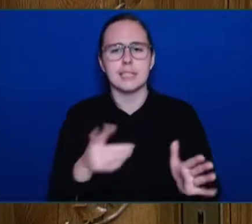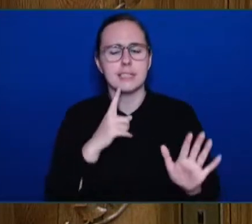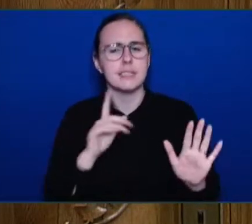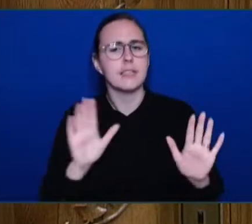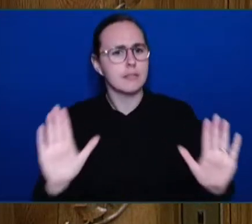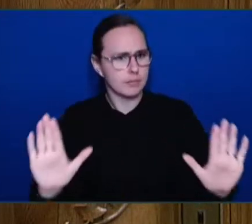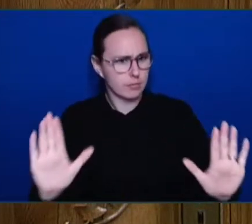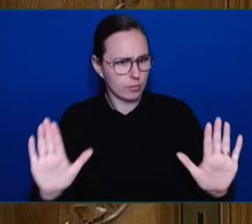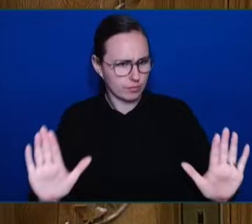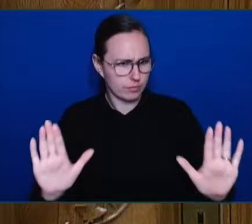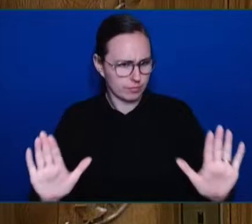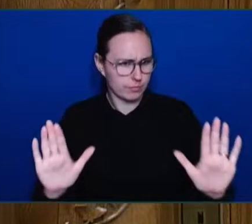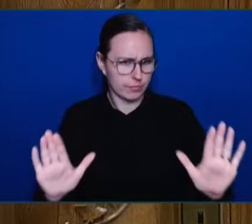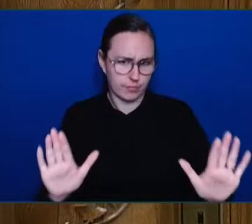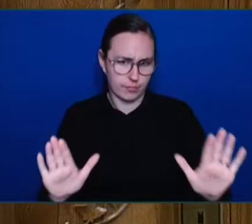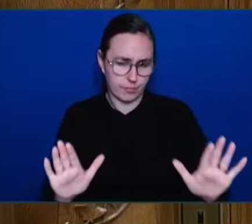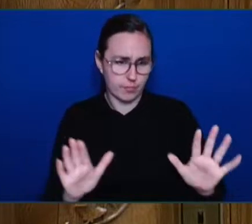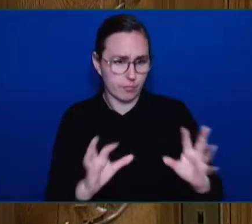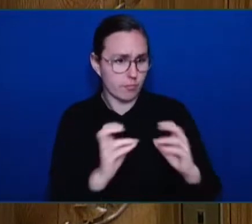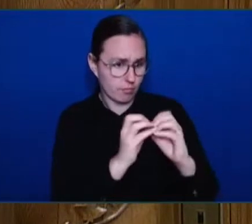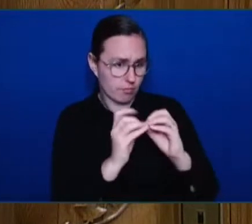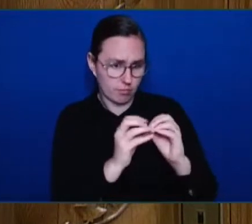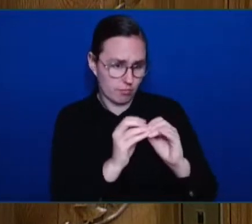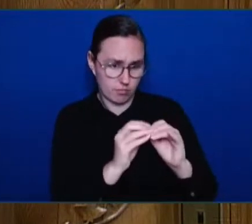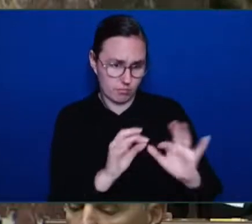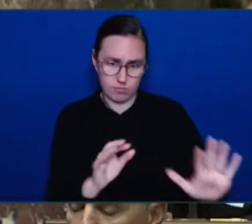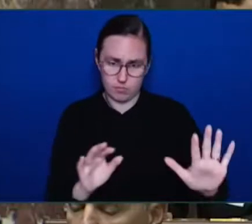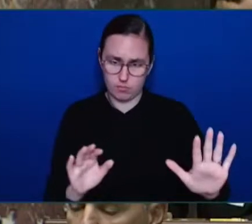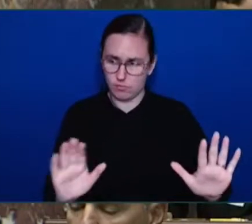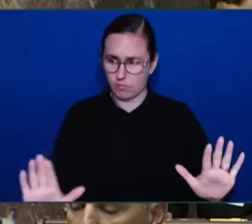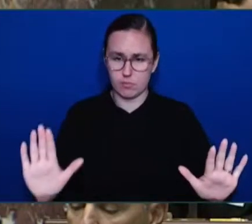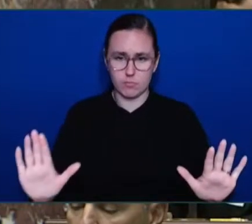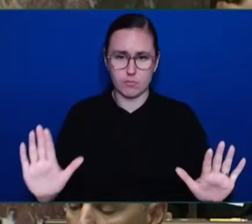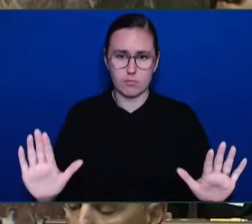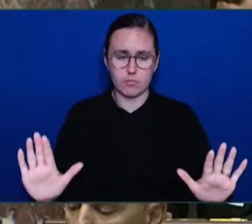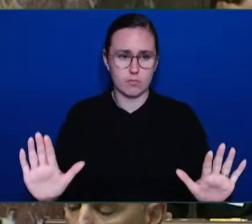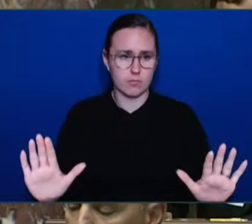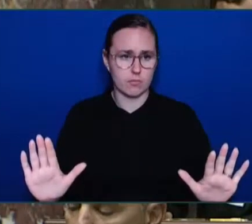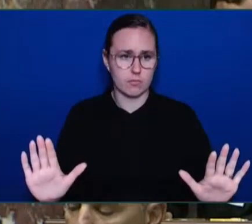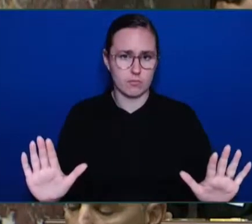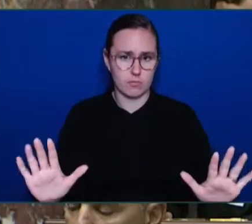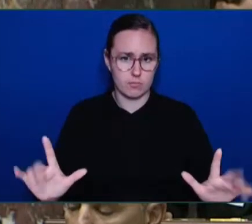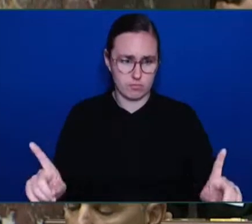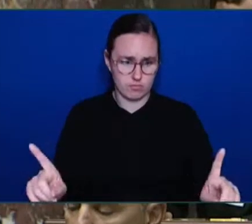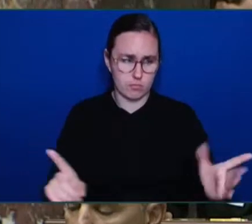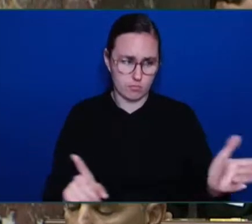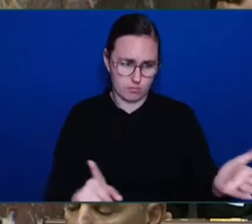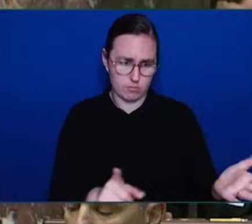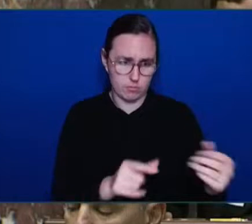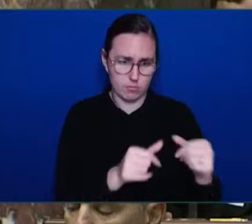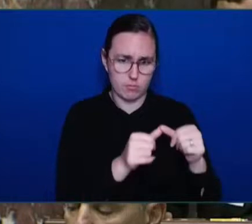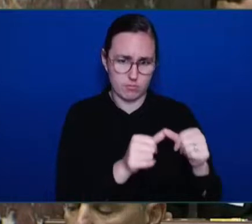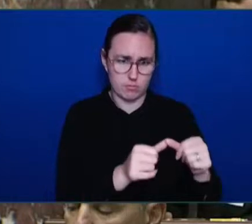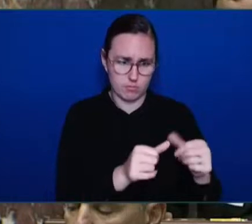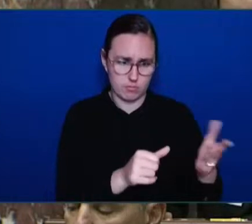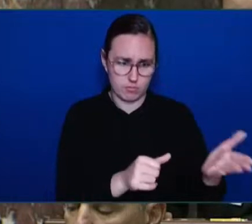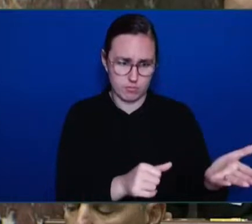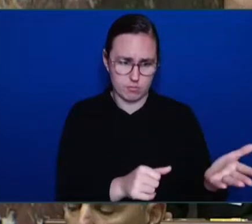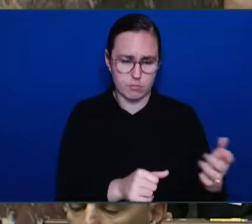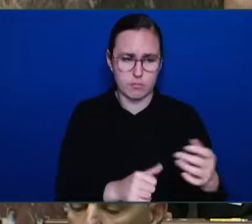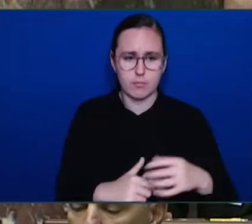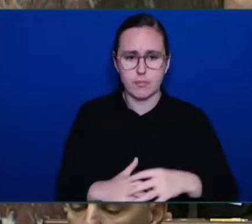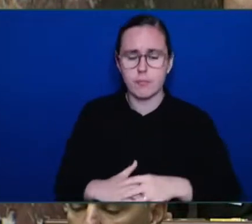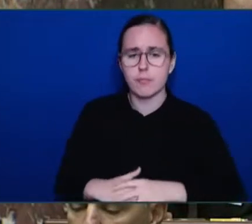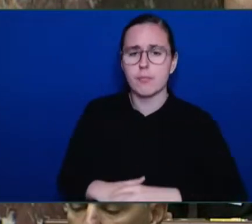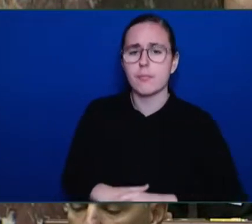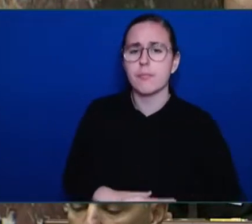Members. Attorney General. Mr. Speaker, there is a variety of measures we are taking with our partners at the local level. I